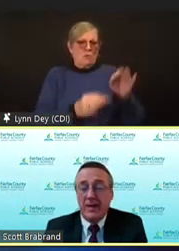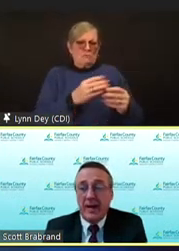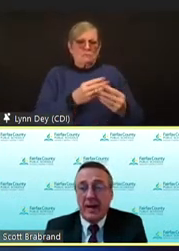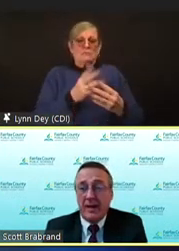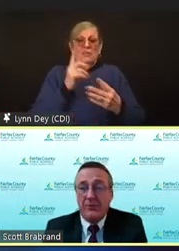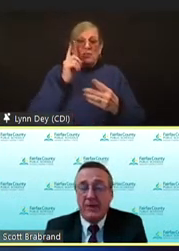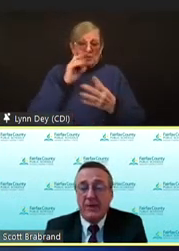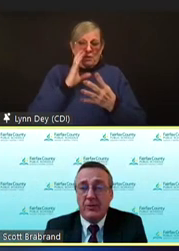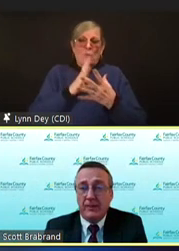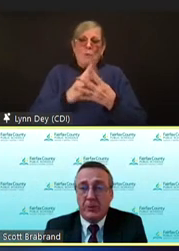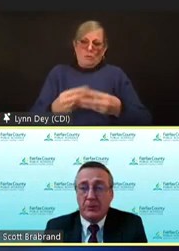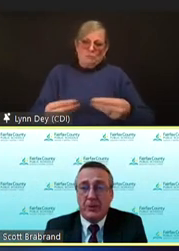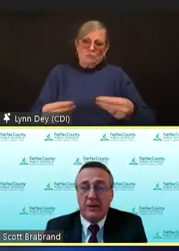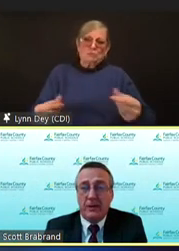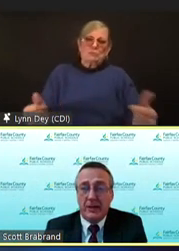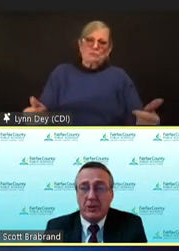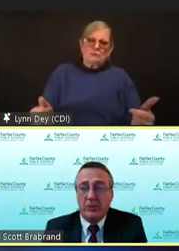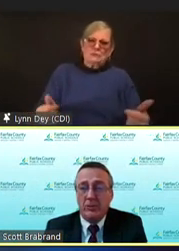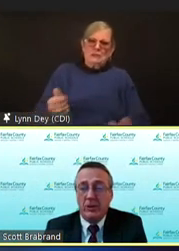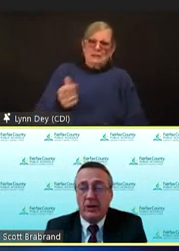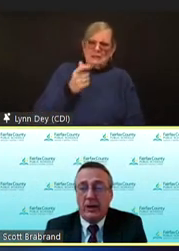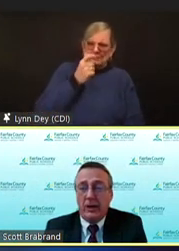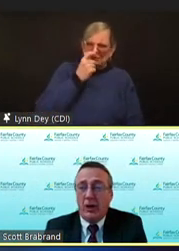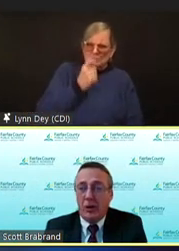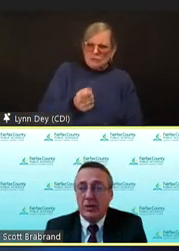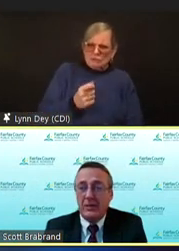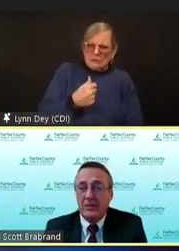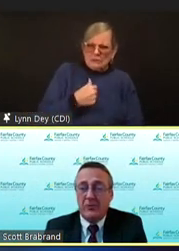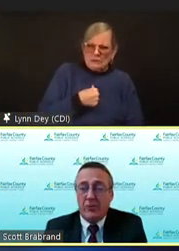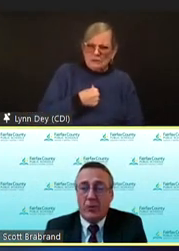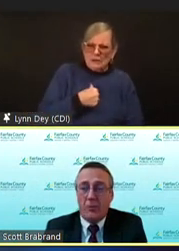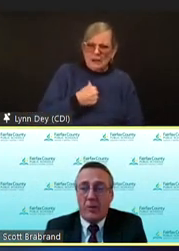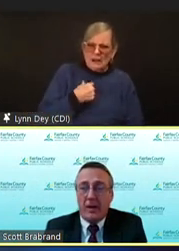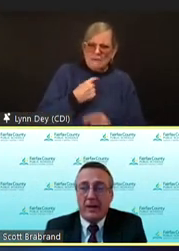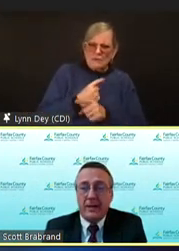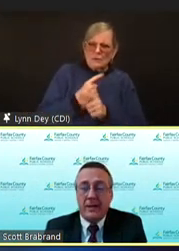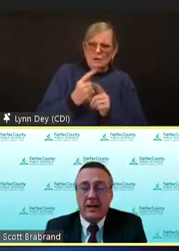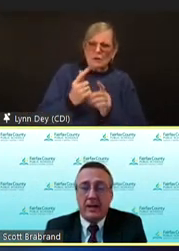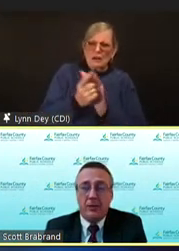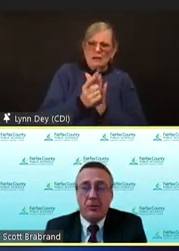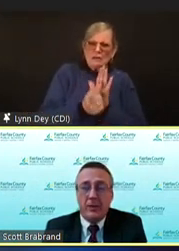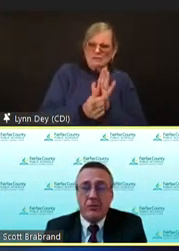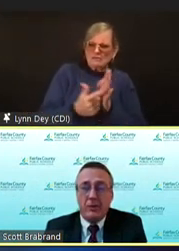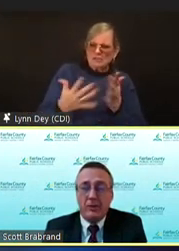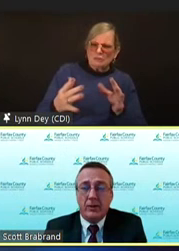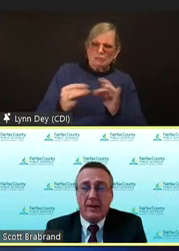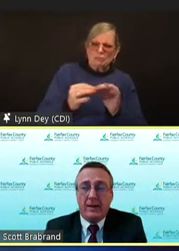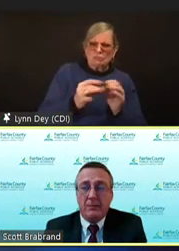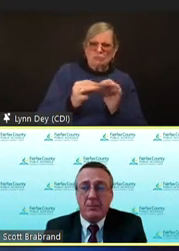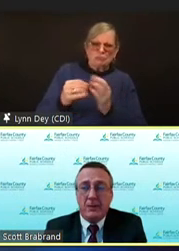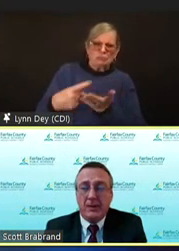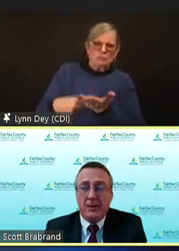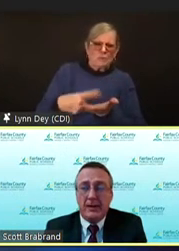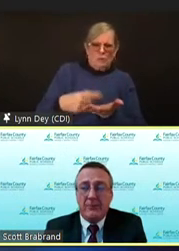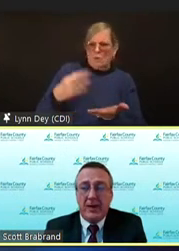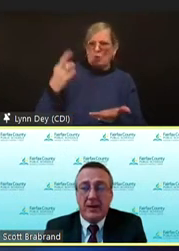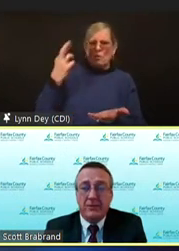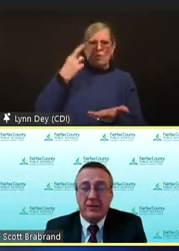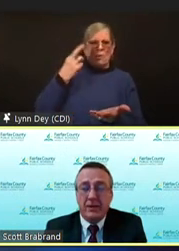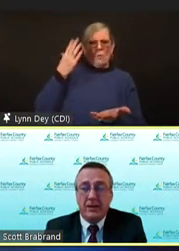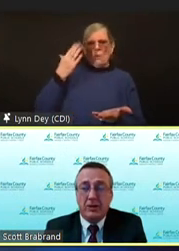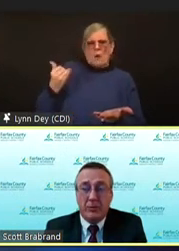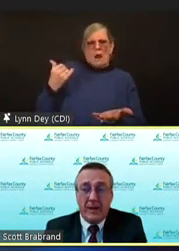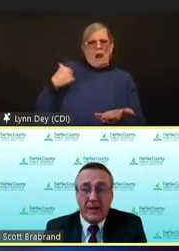that we have the appropriate legal arguments for why we will be